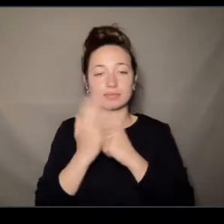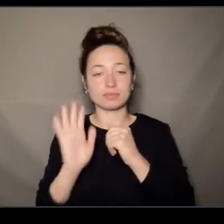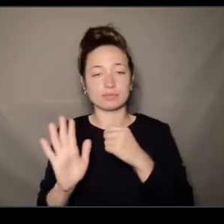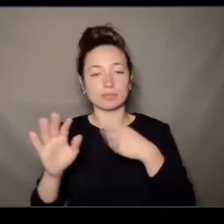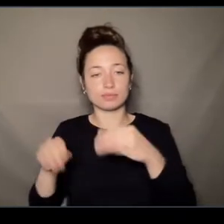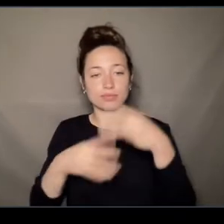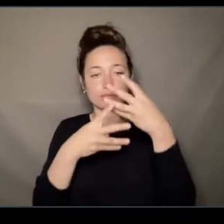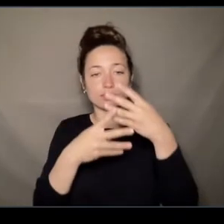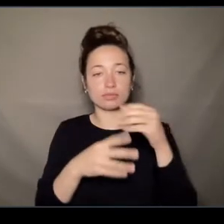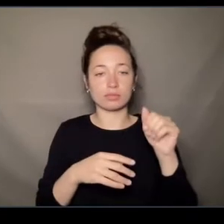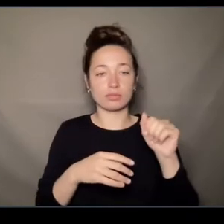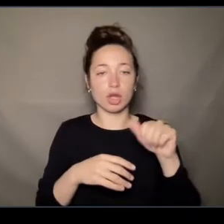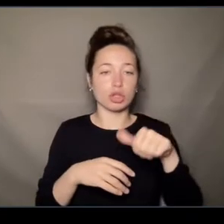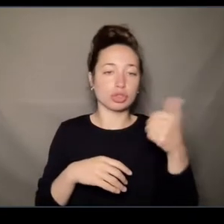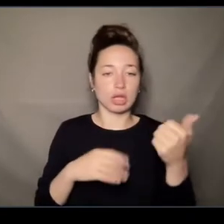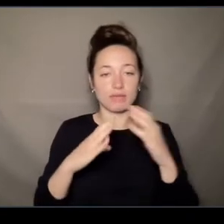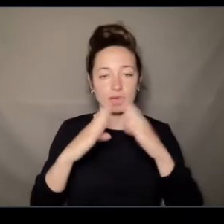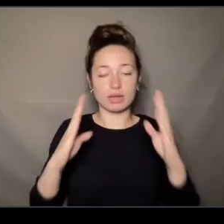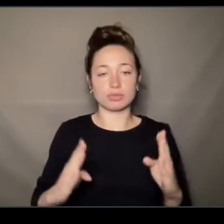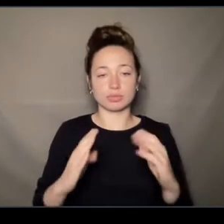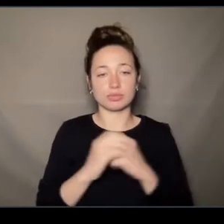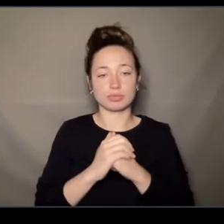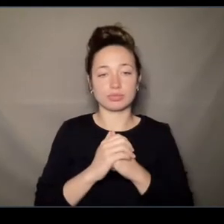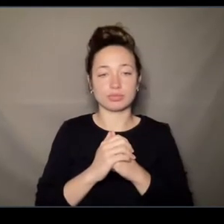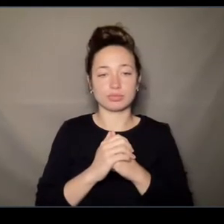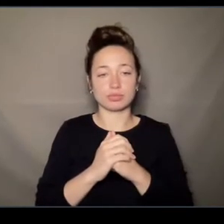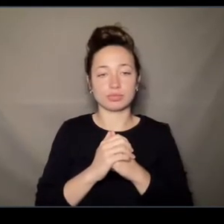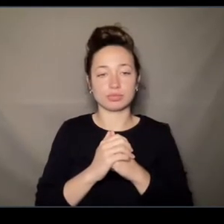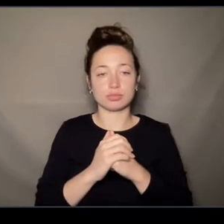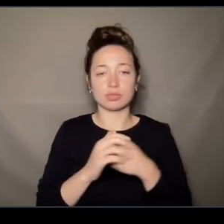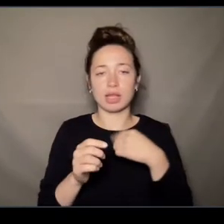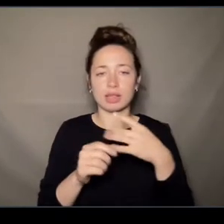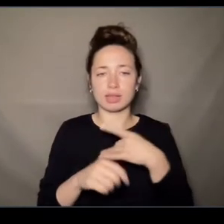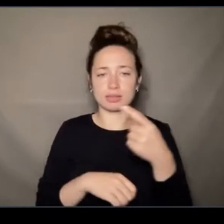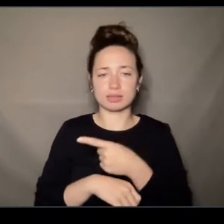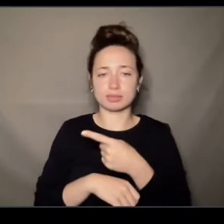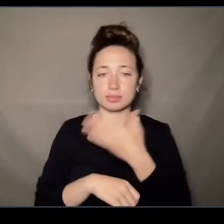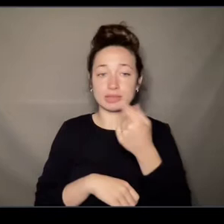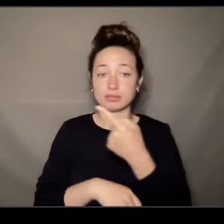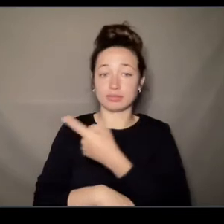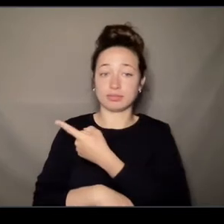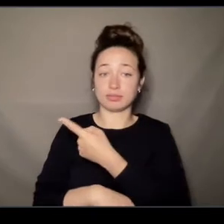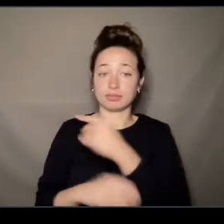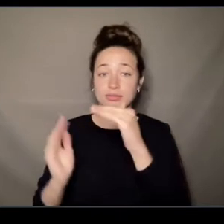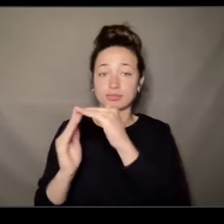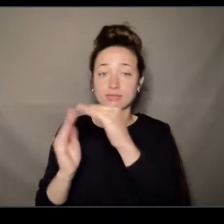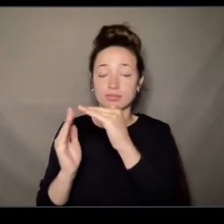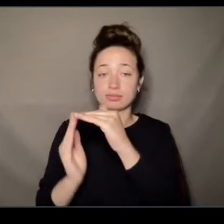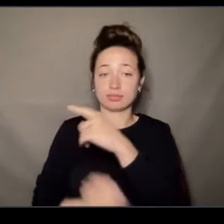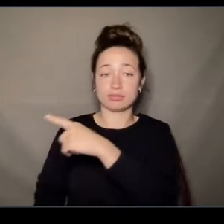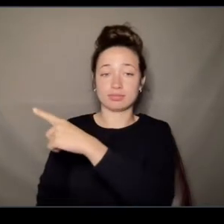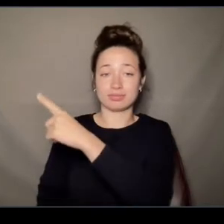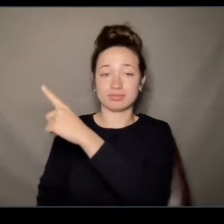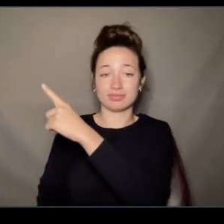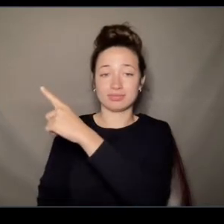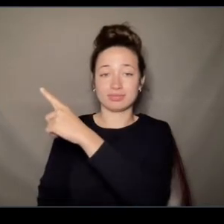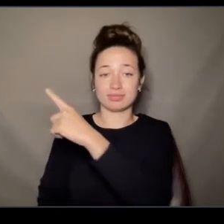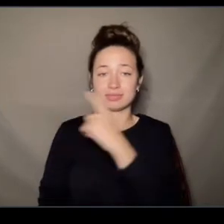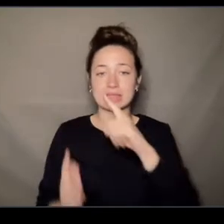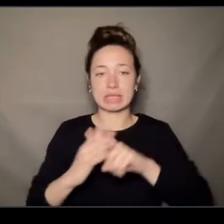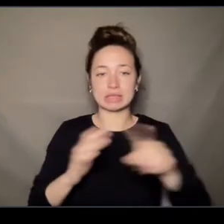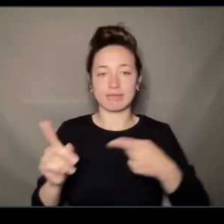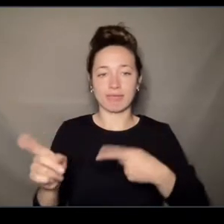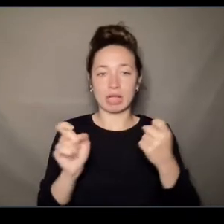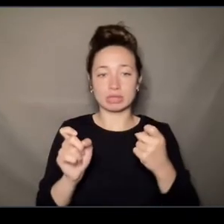Now, I'm going to pull up this alternative house. I really like this, first of all, because you see up here in this right-hand corner, it says